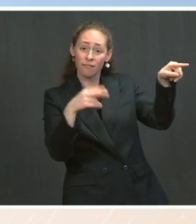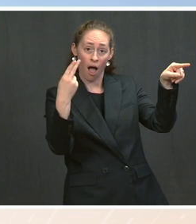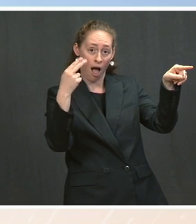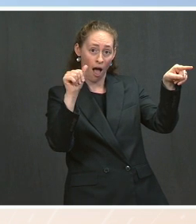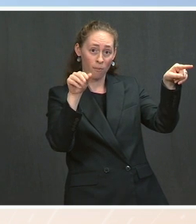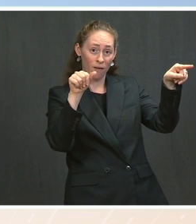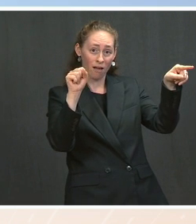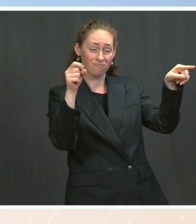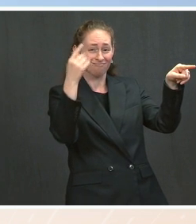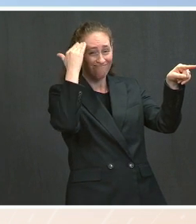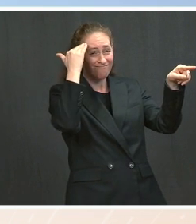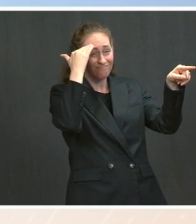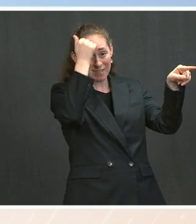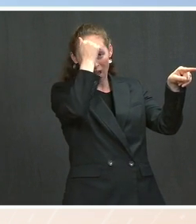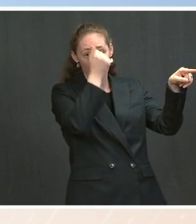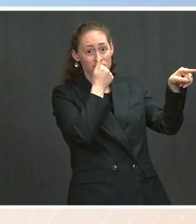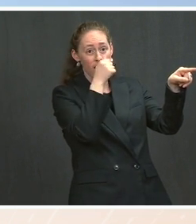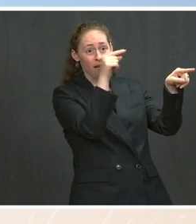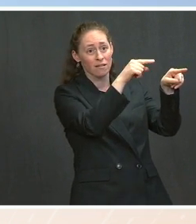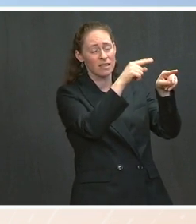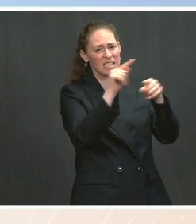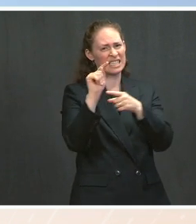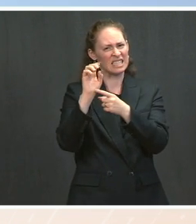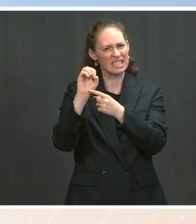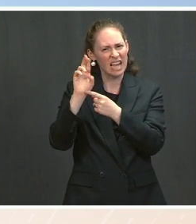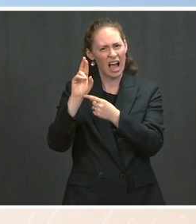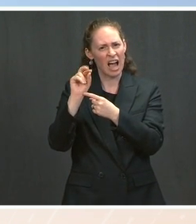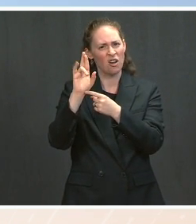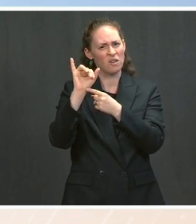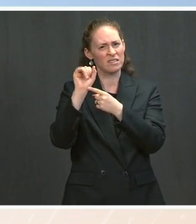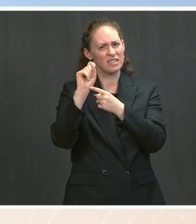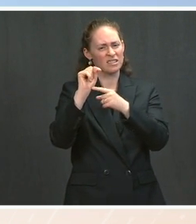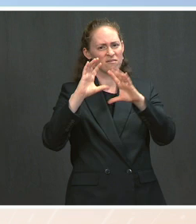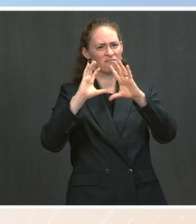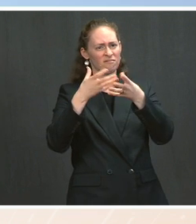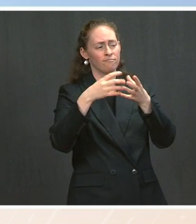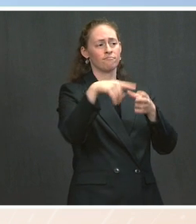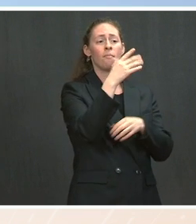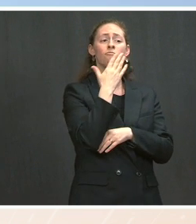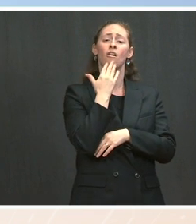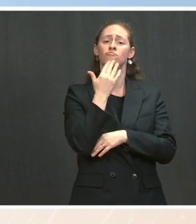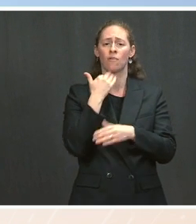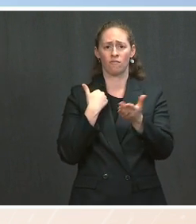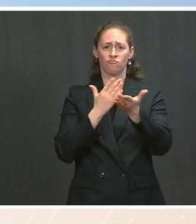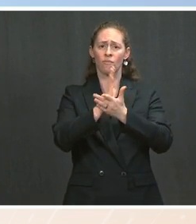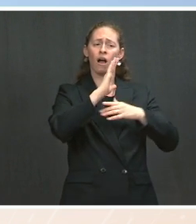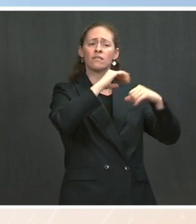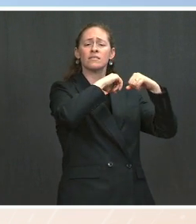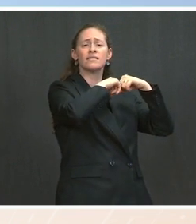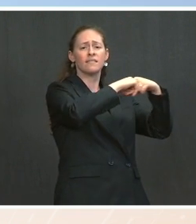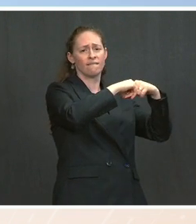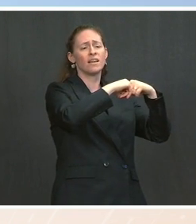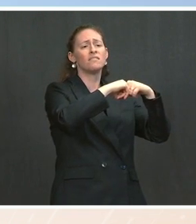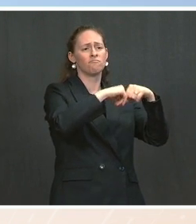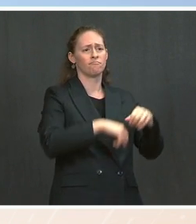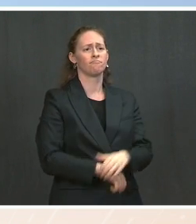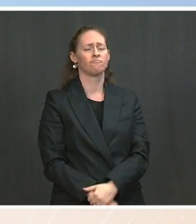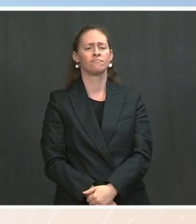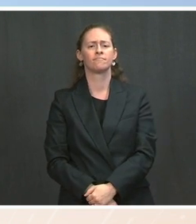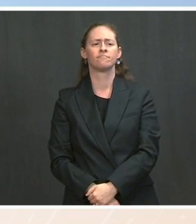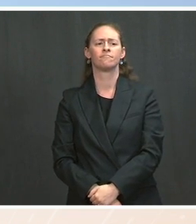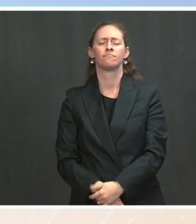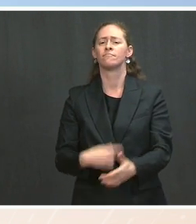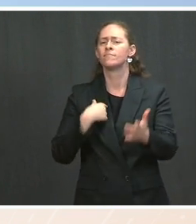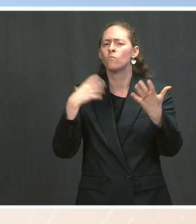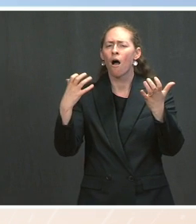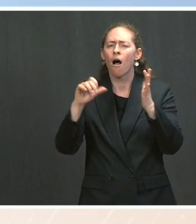of course, continues to have the right to defend itself. But what's most important from now forward, in his view, is